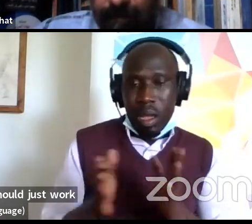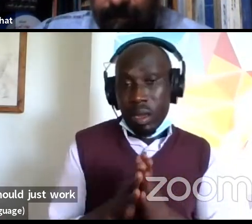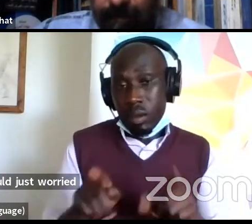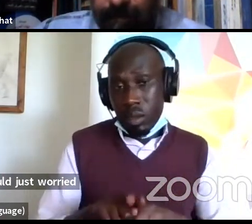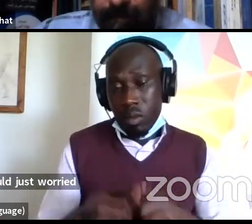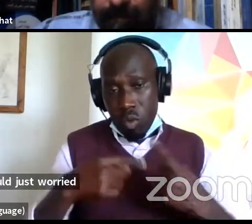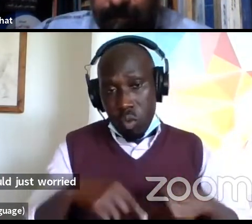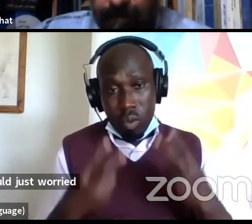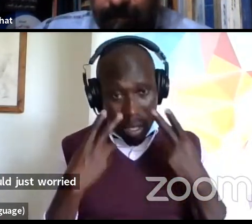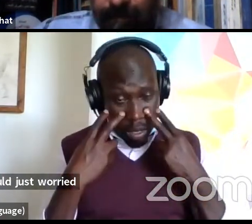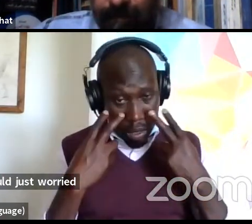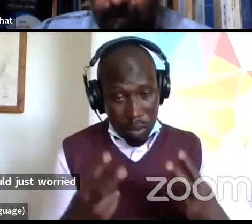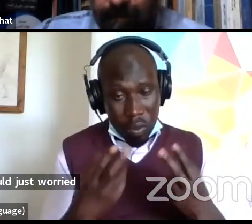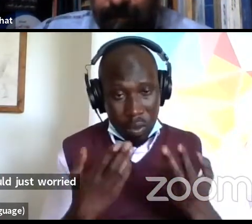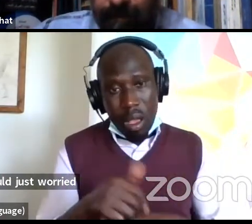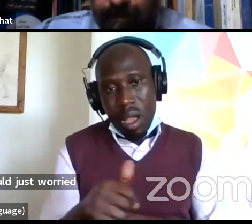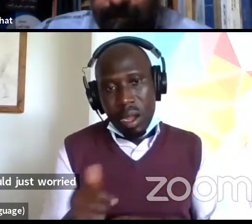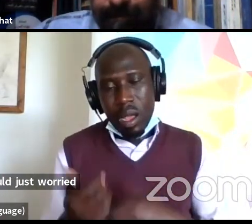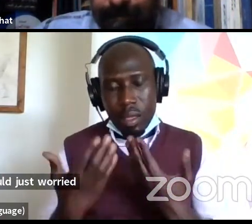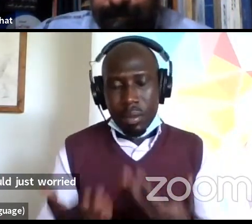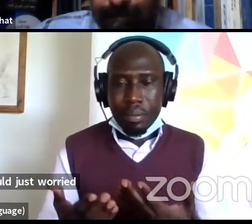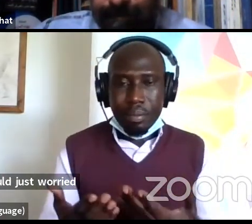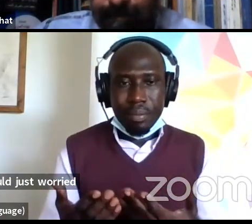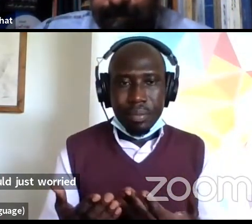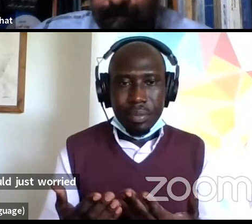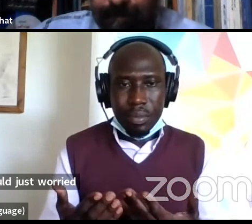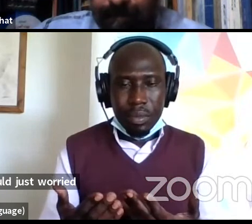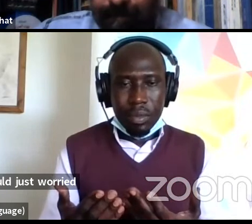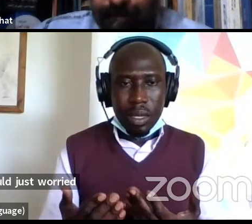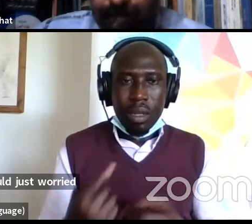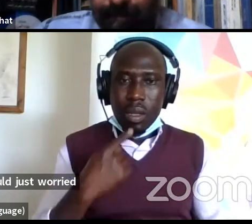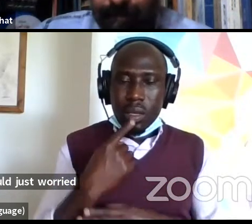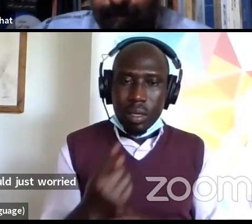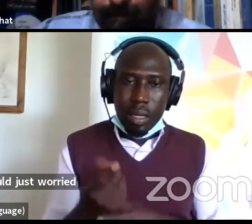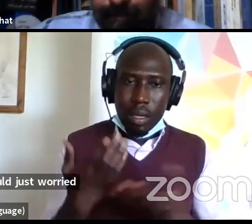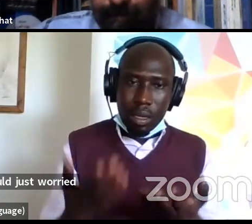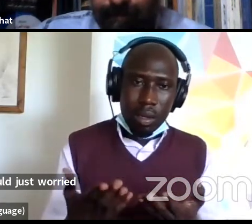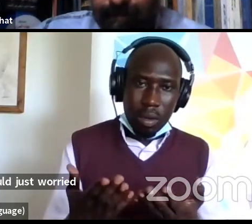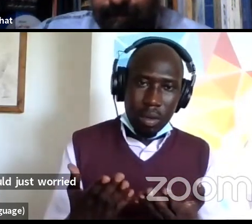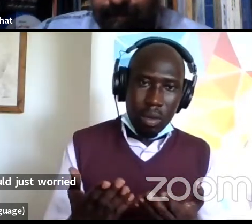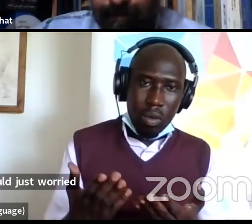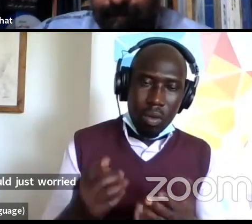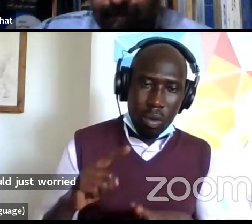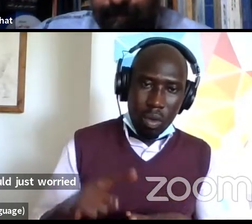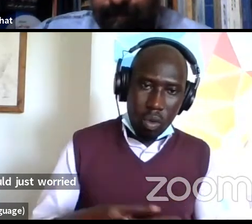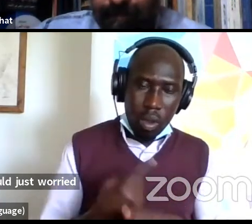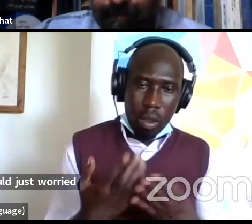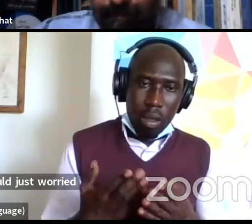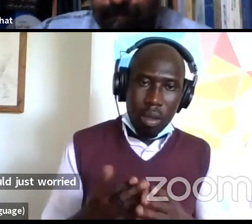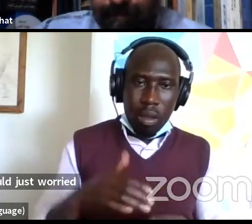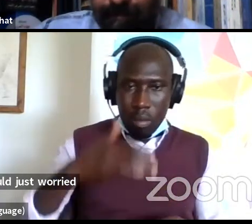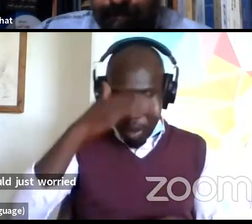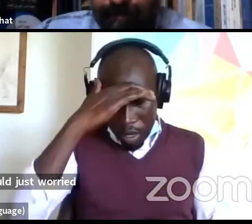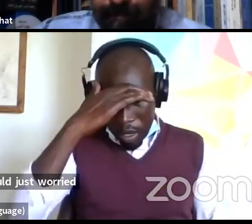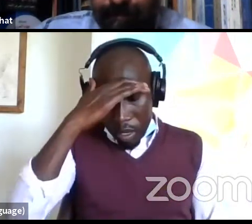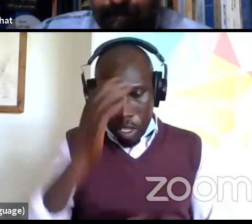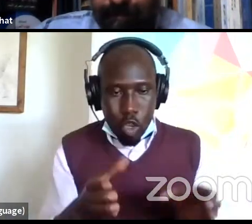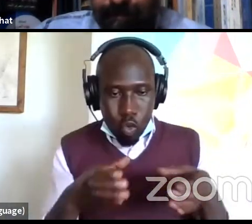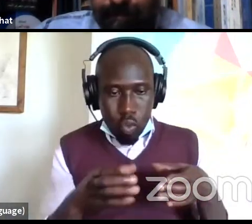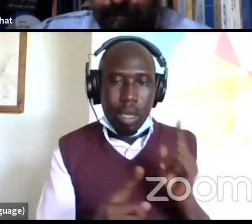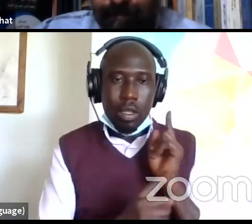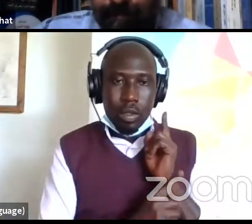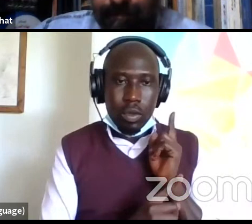We saw another, I would say, another extent when like police forces and security